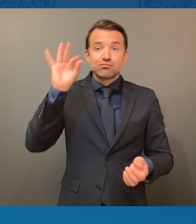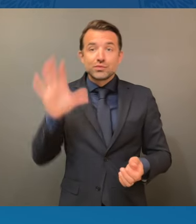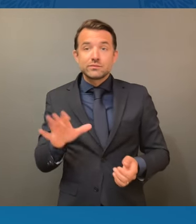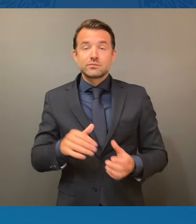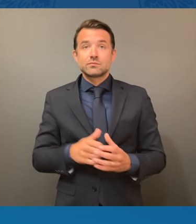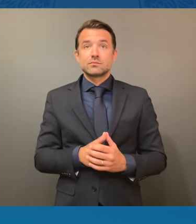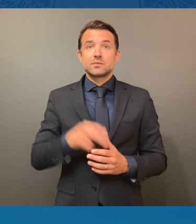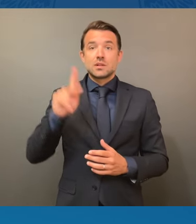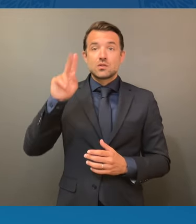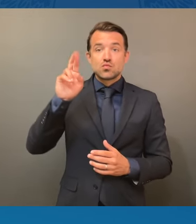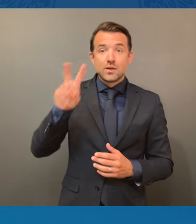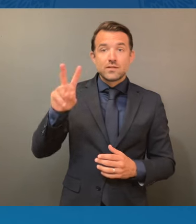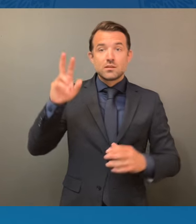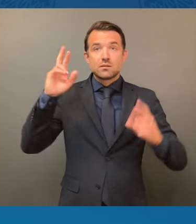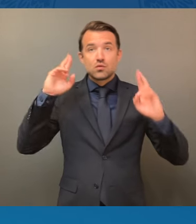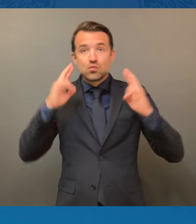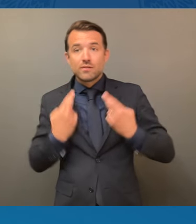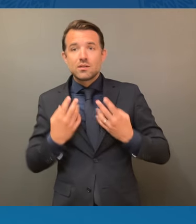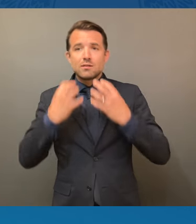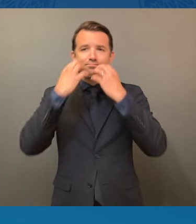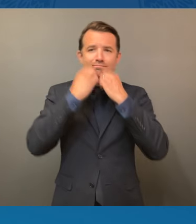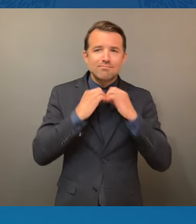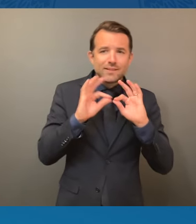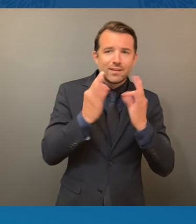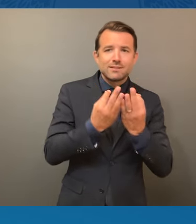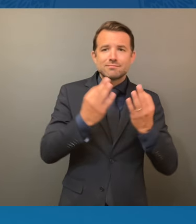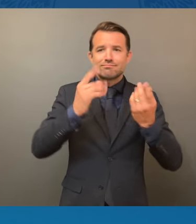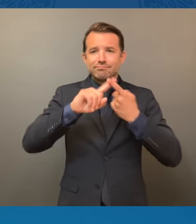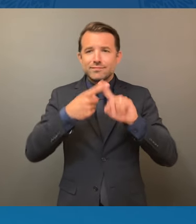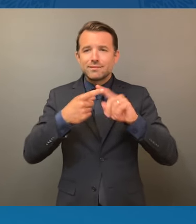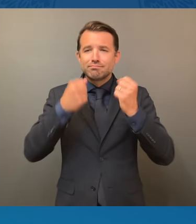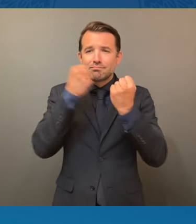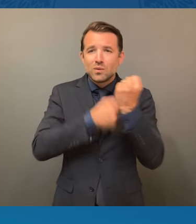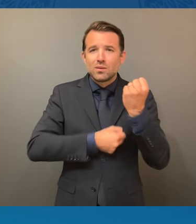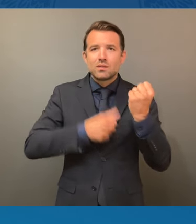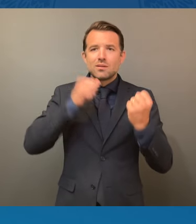rabbi, her loved ones, not her government telling her what to do.